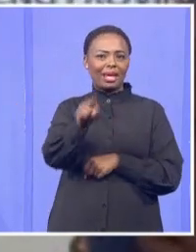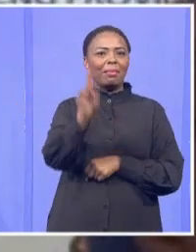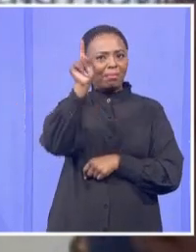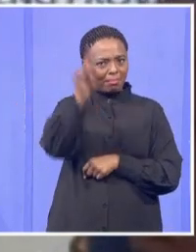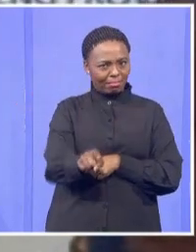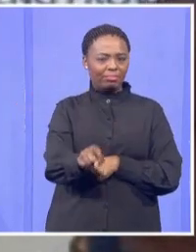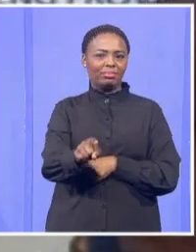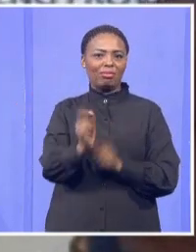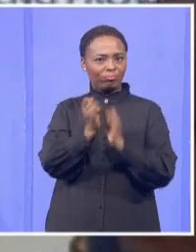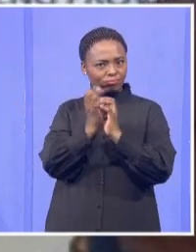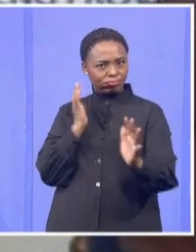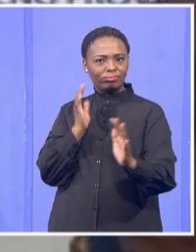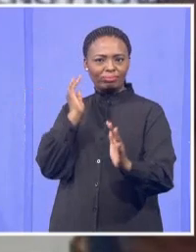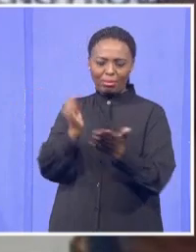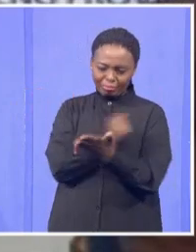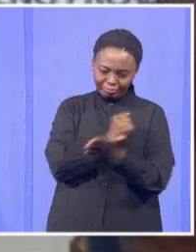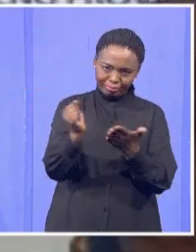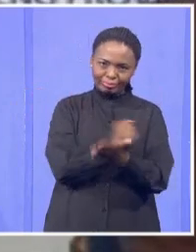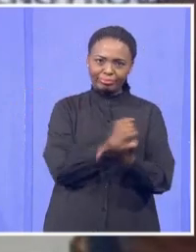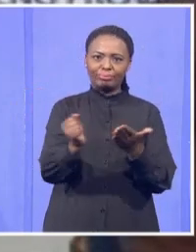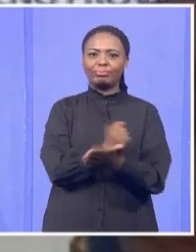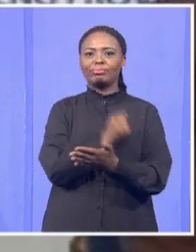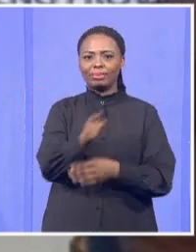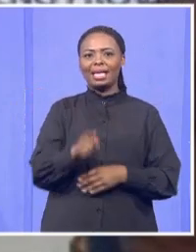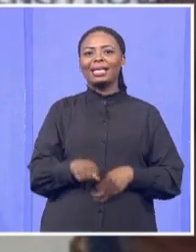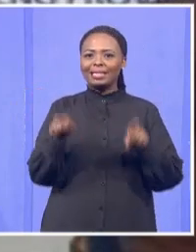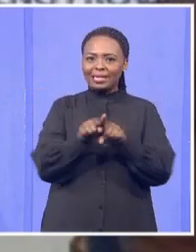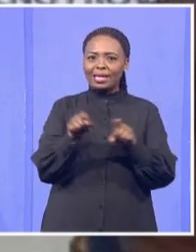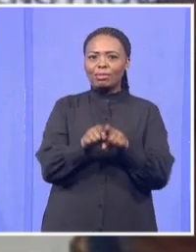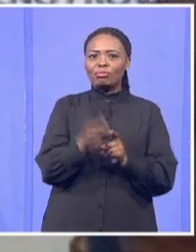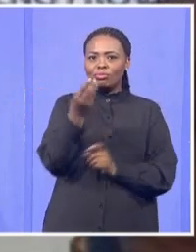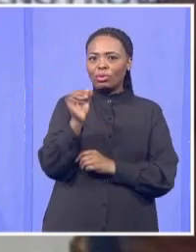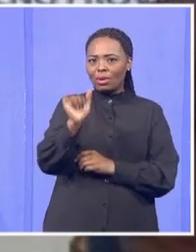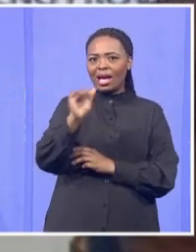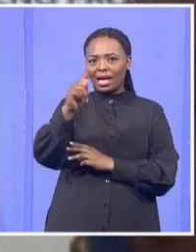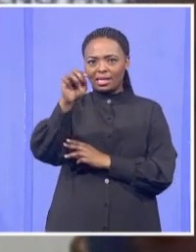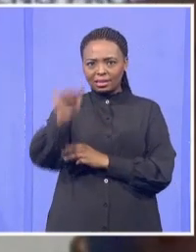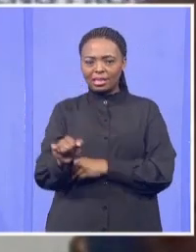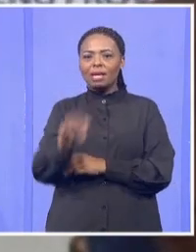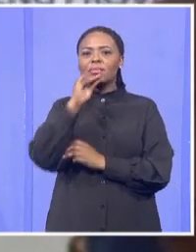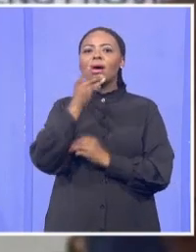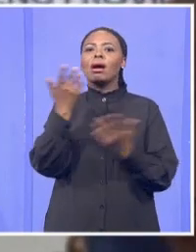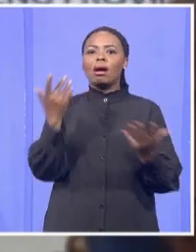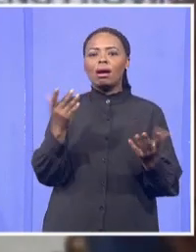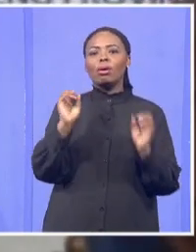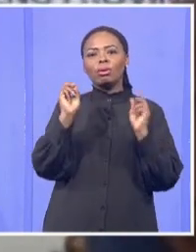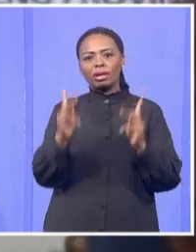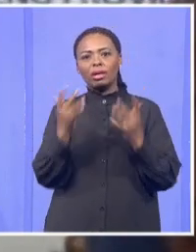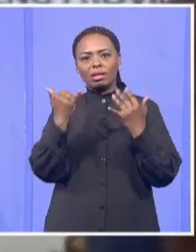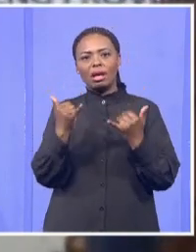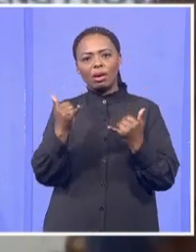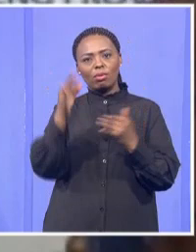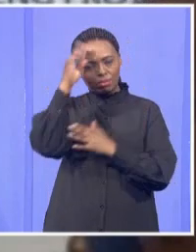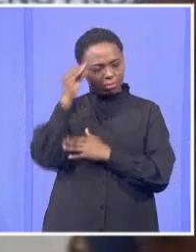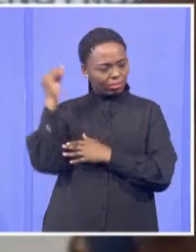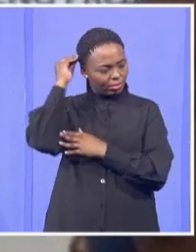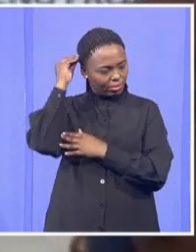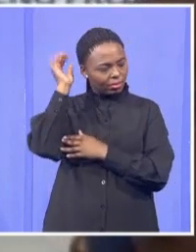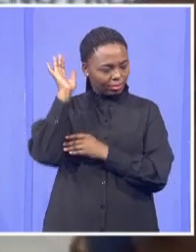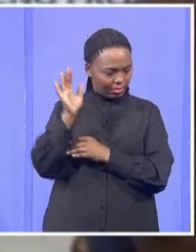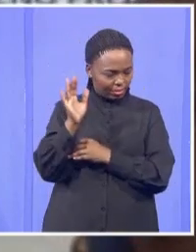indeed your child is already at Acacia, it will be a plus. We'll take that into consideration. That's our